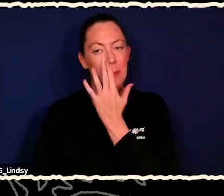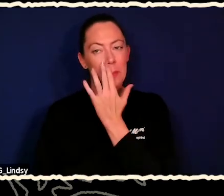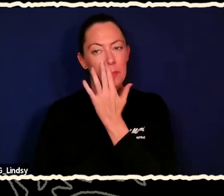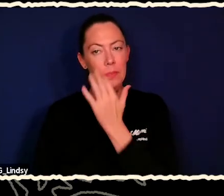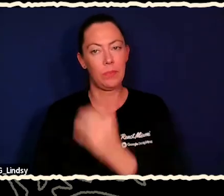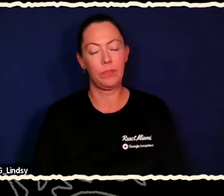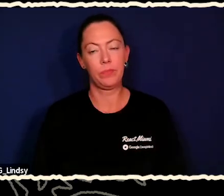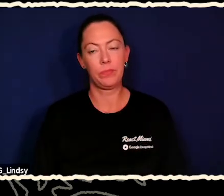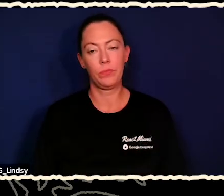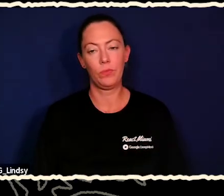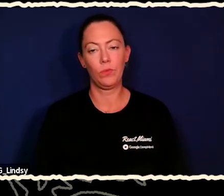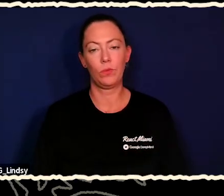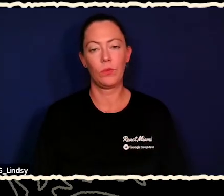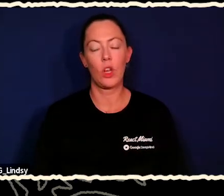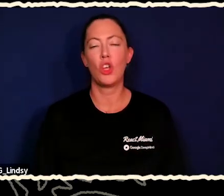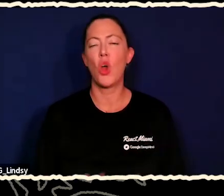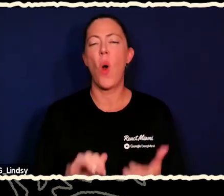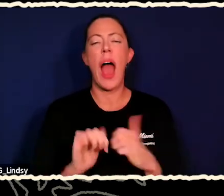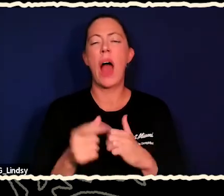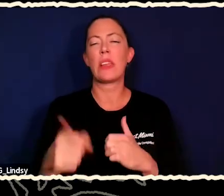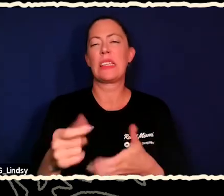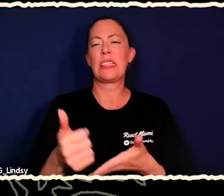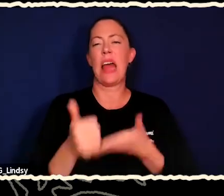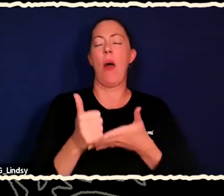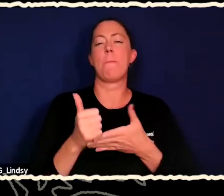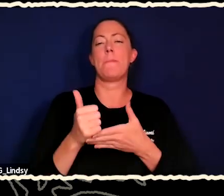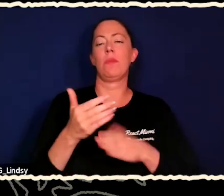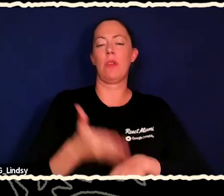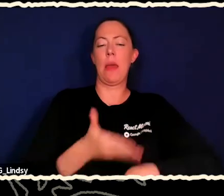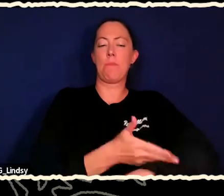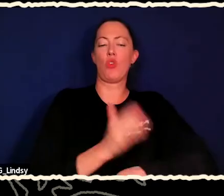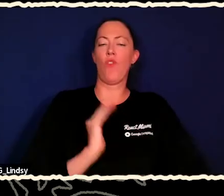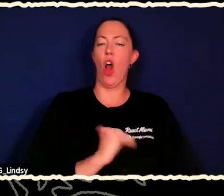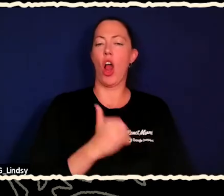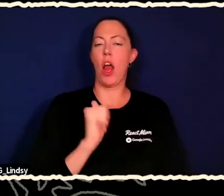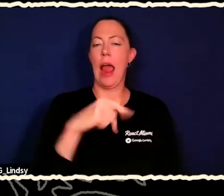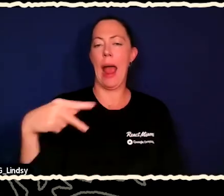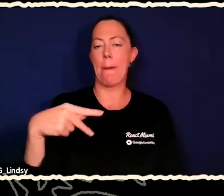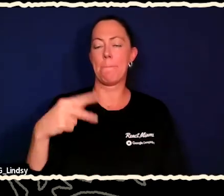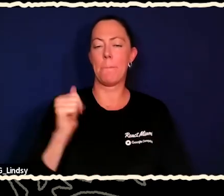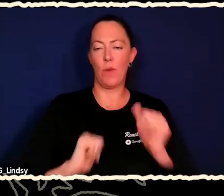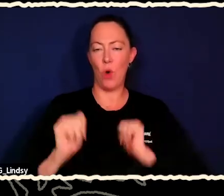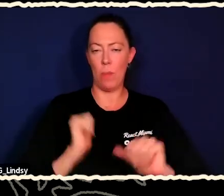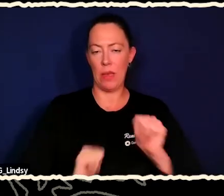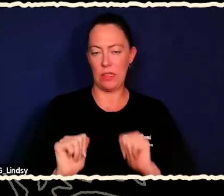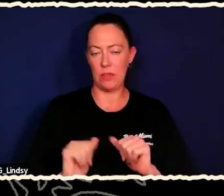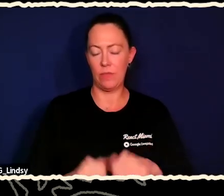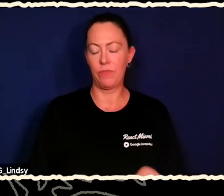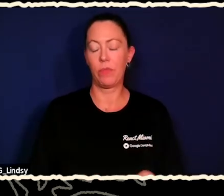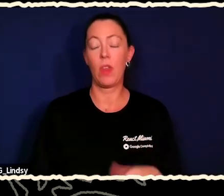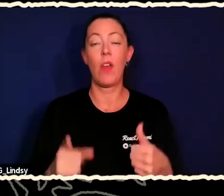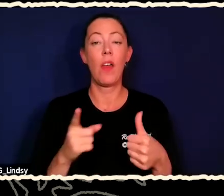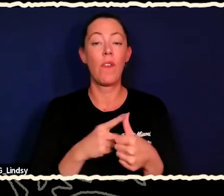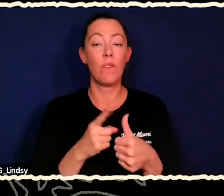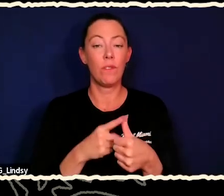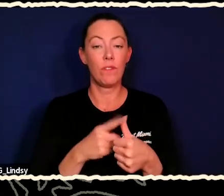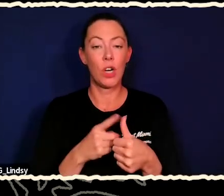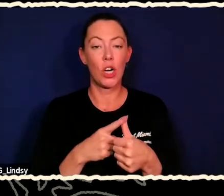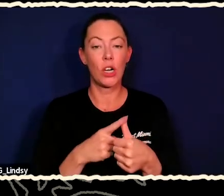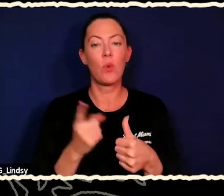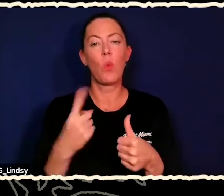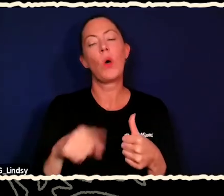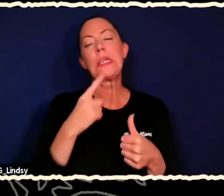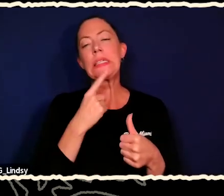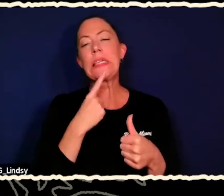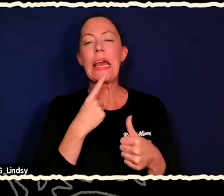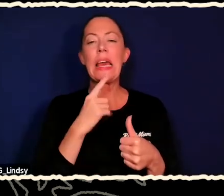So how does this actually help improve the performance of our application? One is that let's pretend that format name